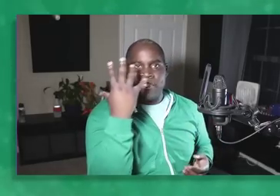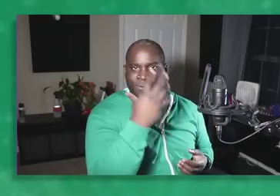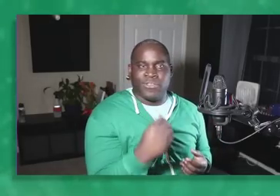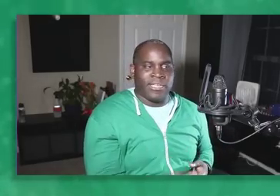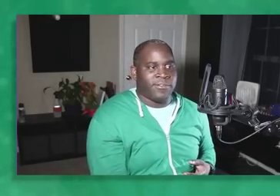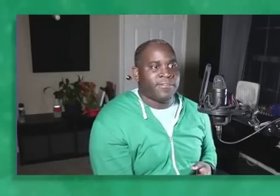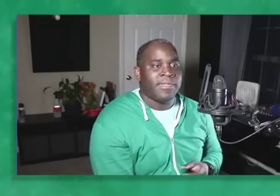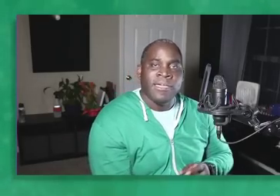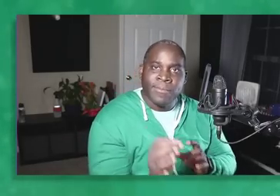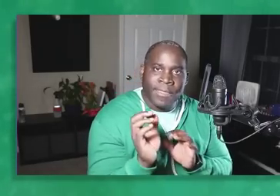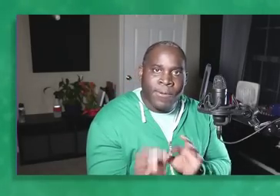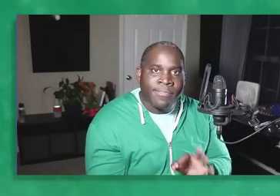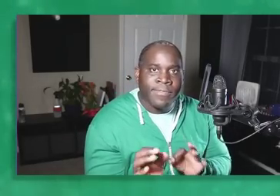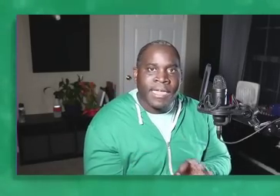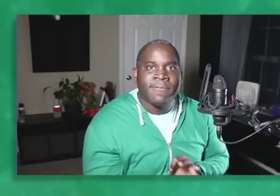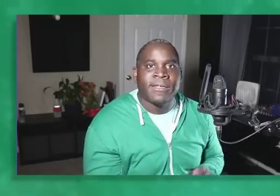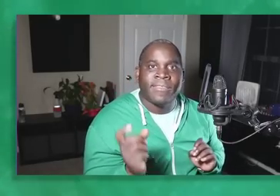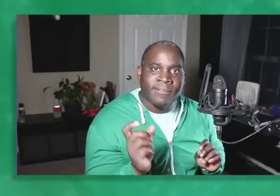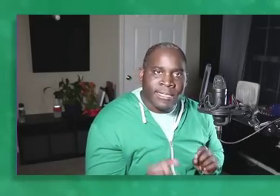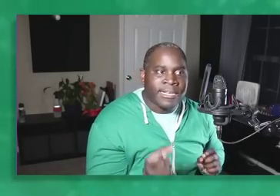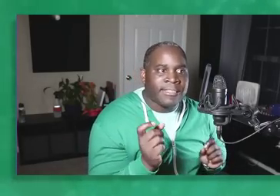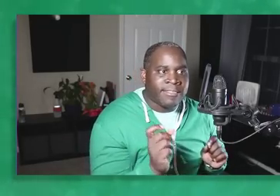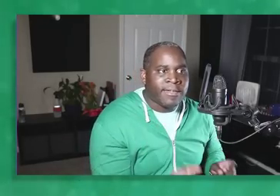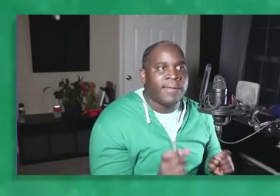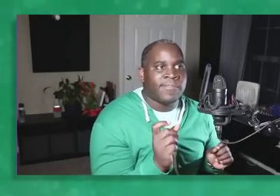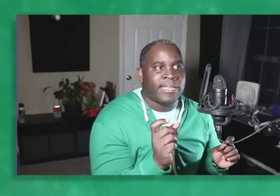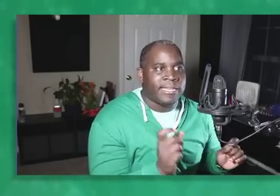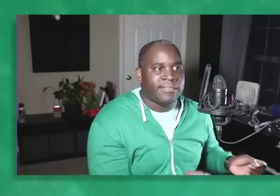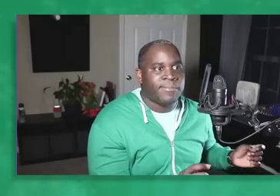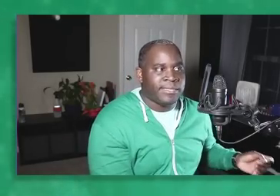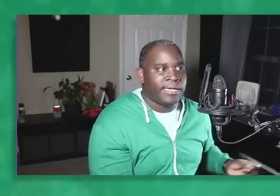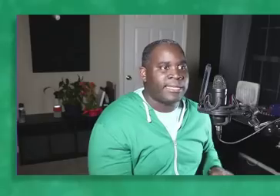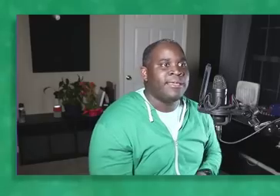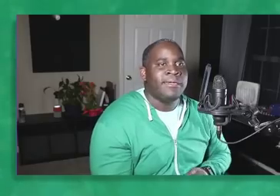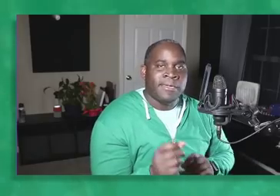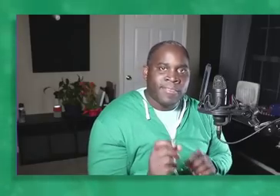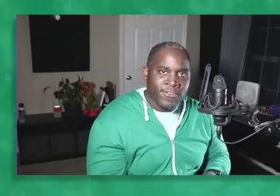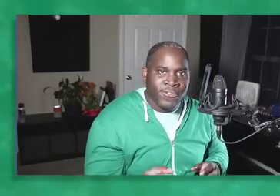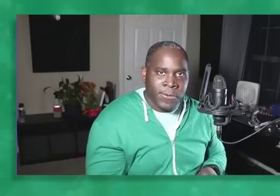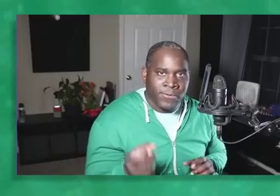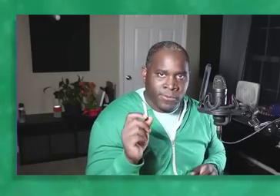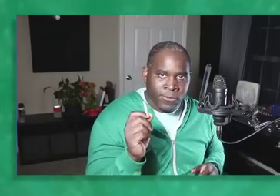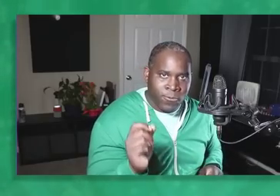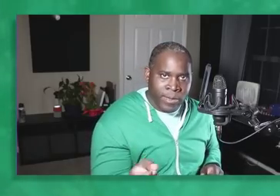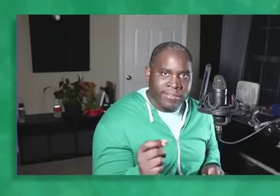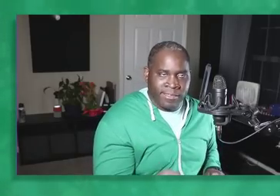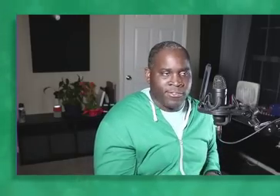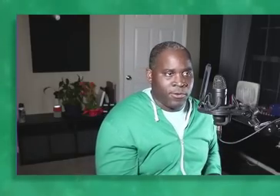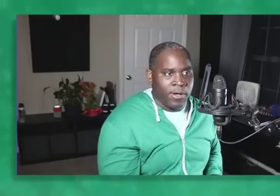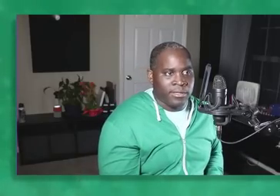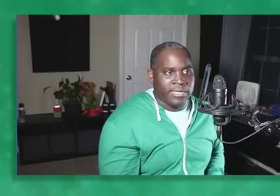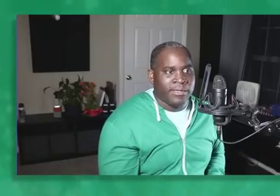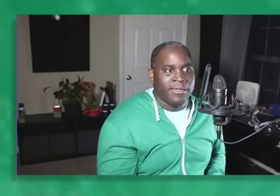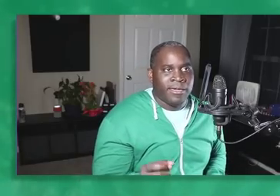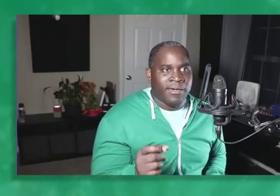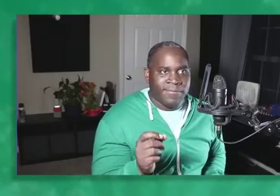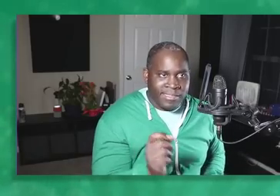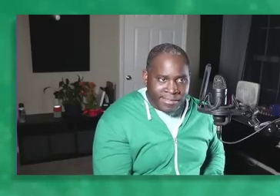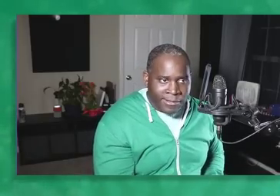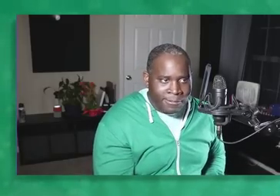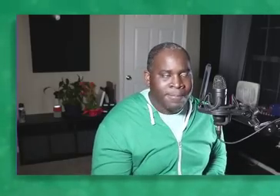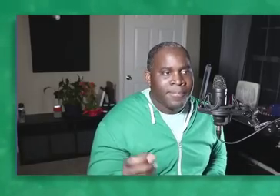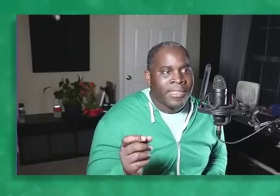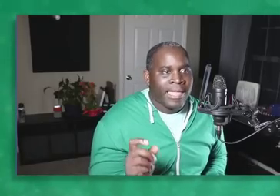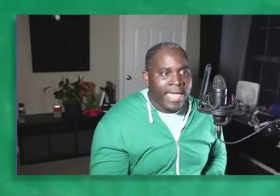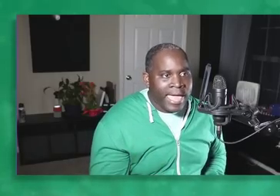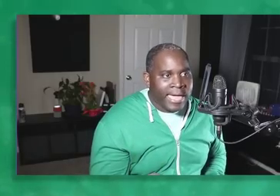any facial changes. But they went through the effort and they done it at the times that it need to be done. This shows great attention to quality of